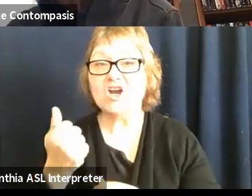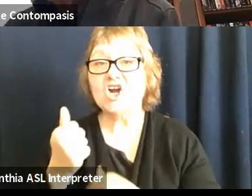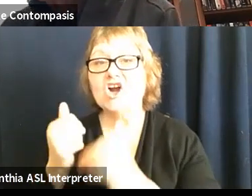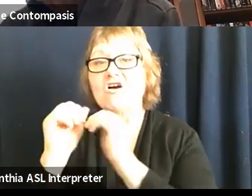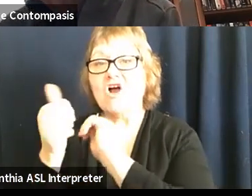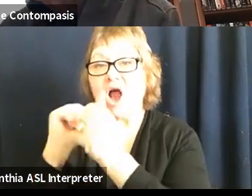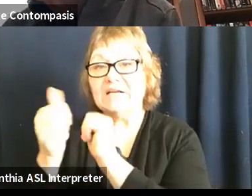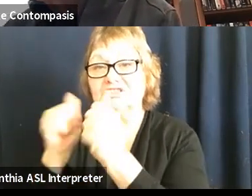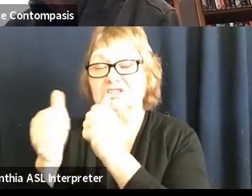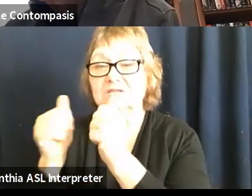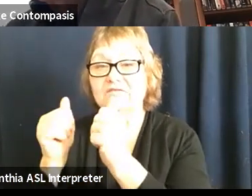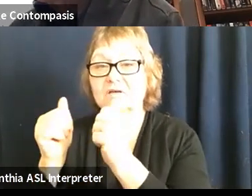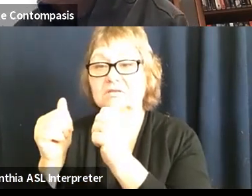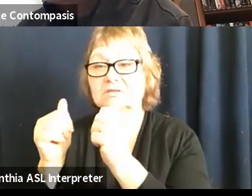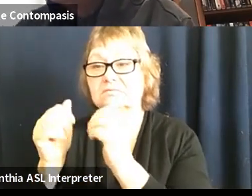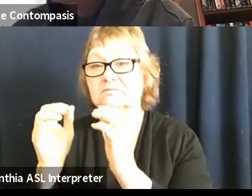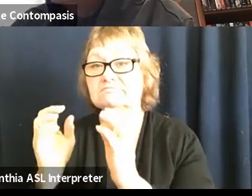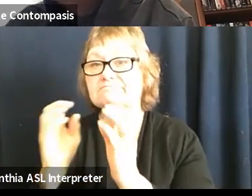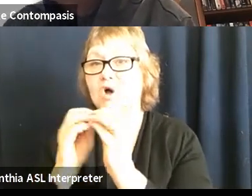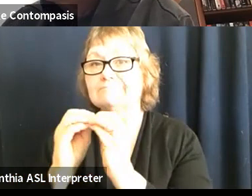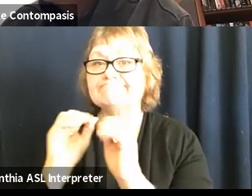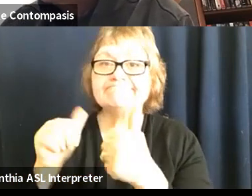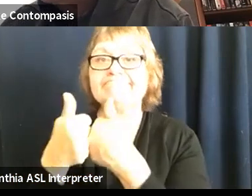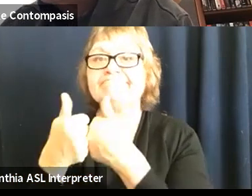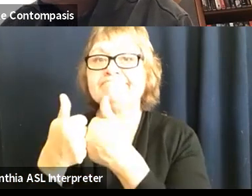competition or yeah.